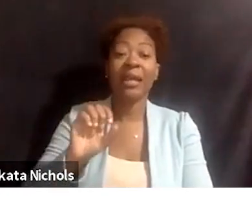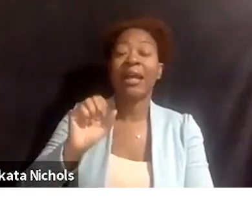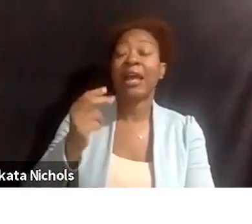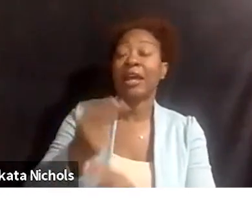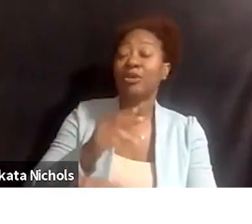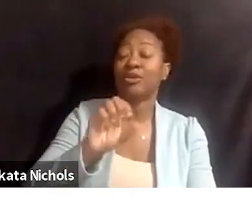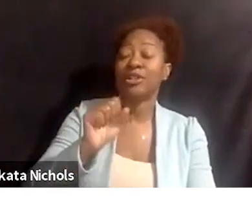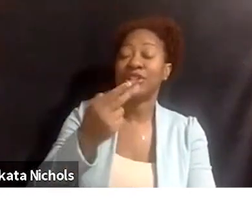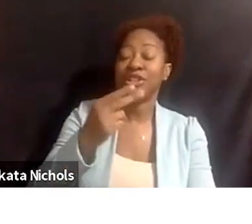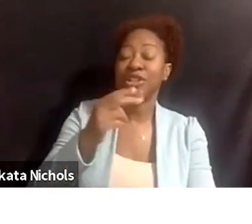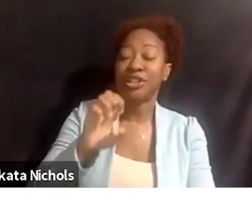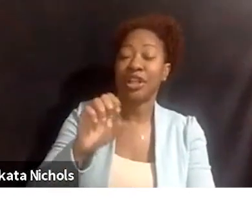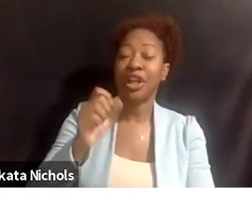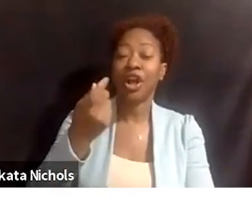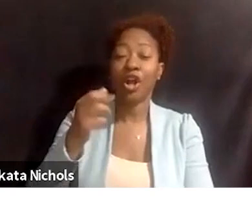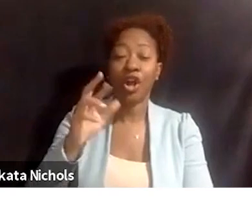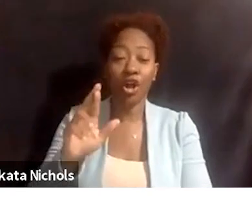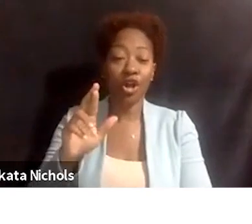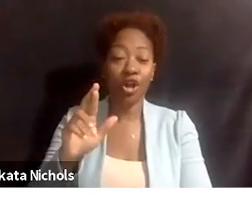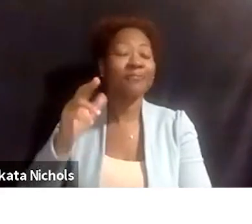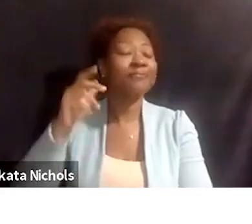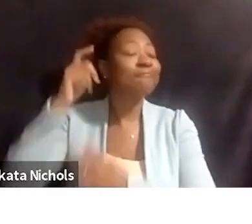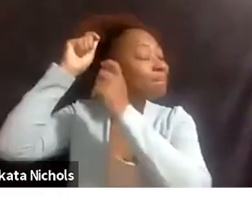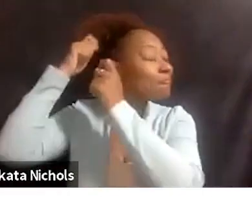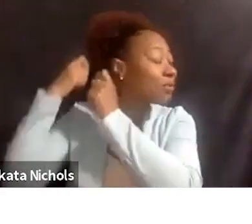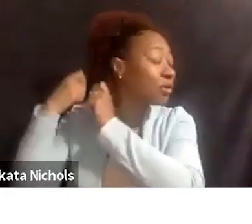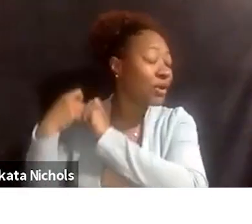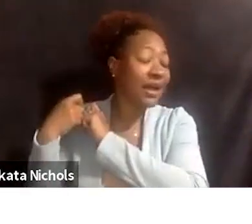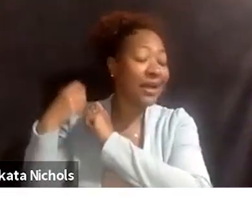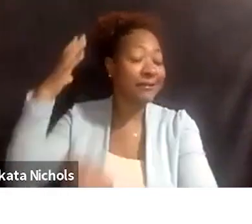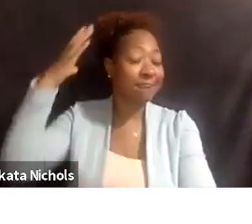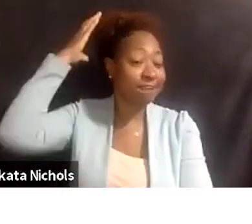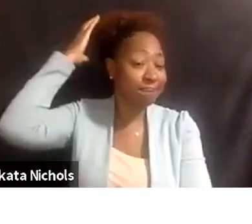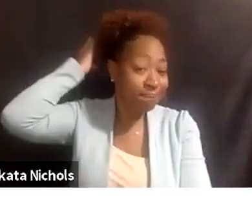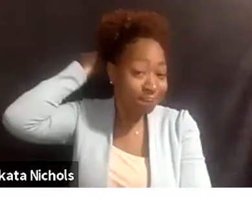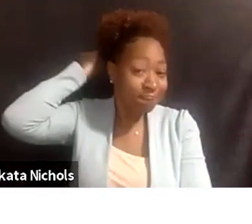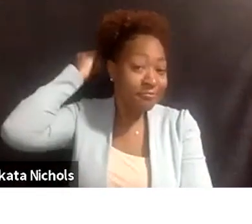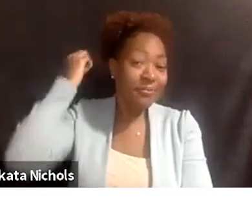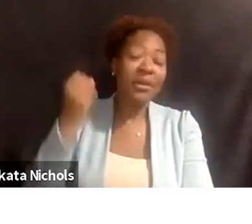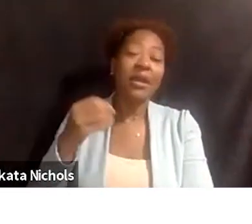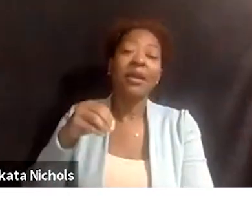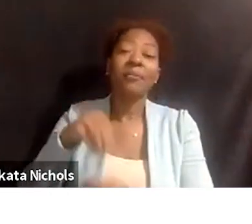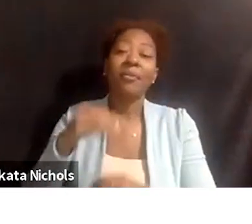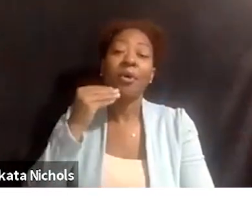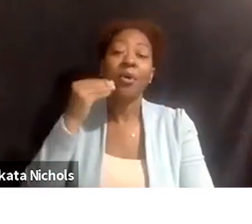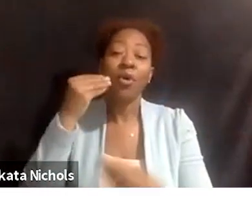in a single braid. I'm also in my home office with a blue sheet behind me.